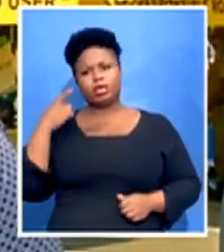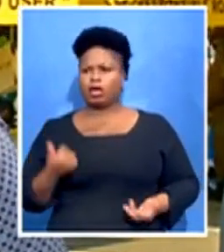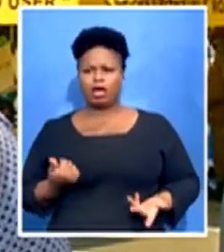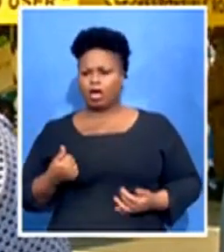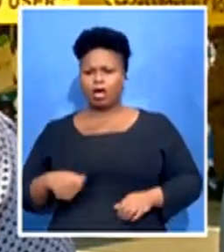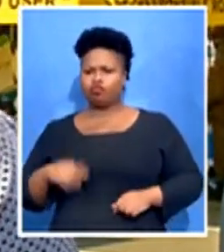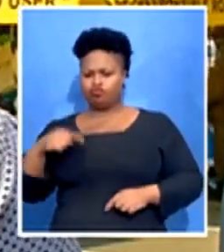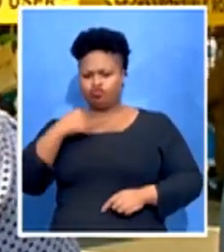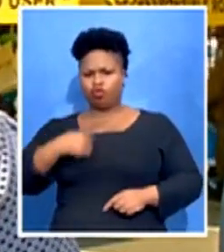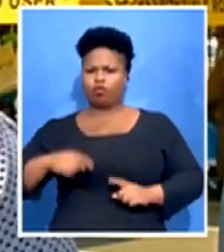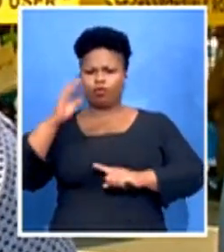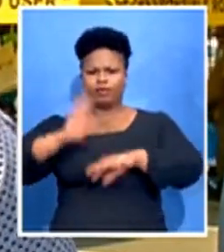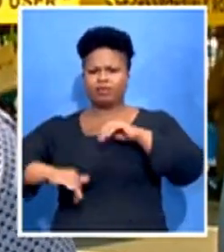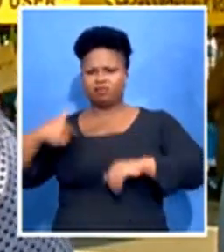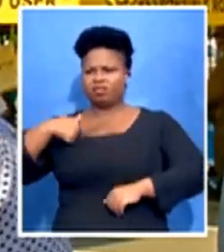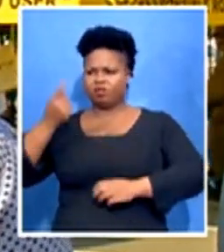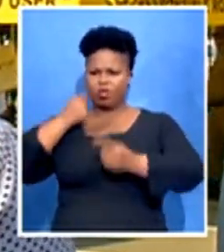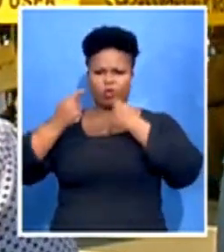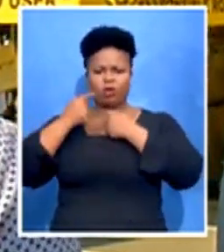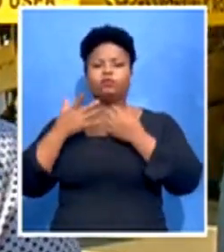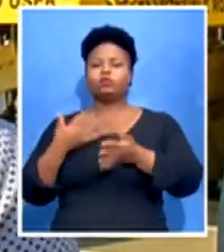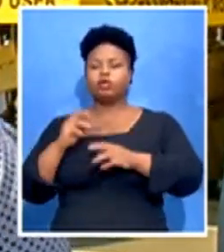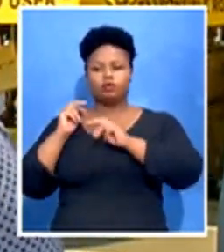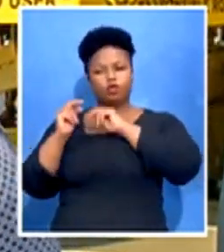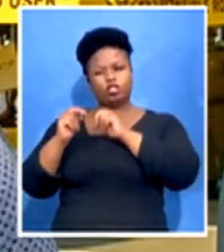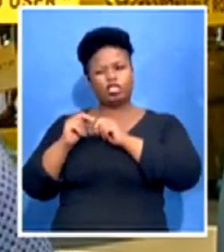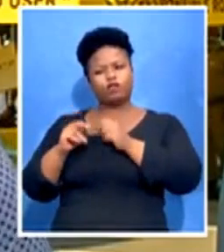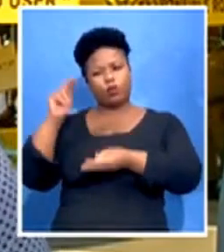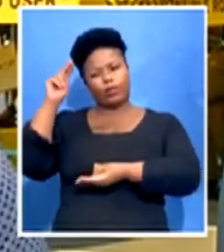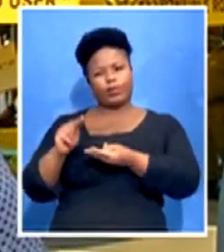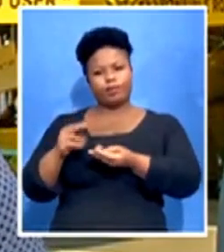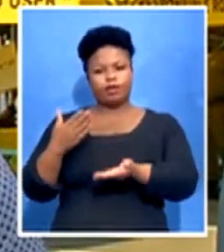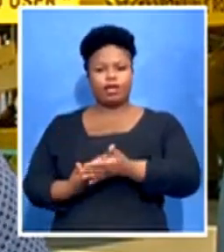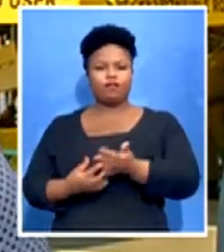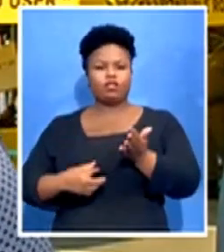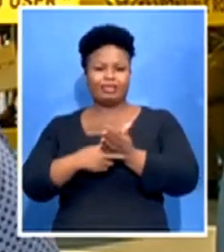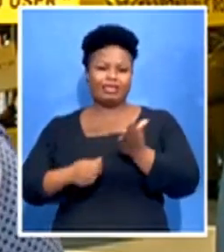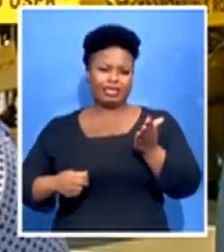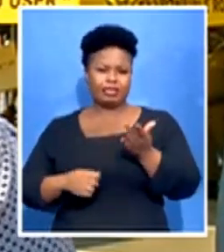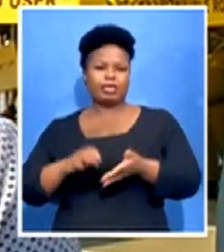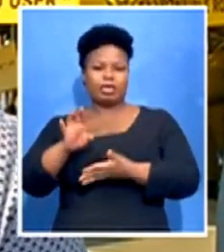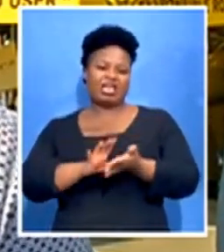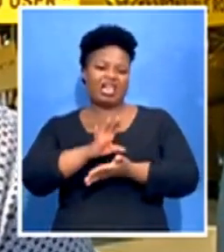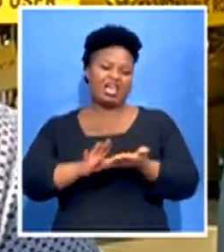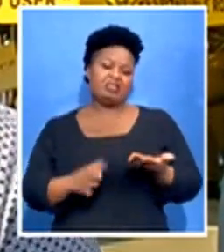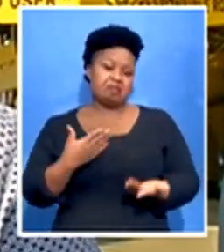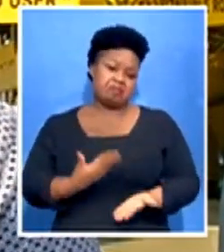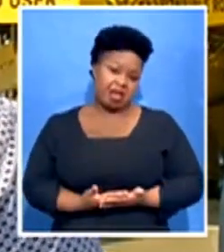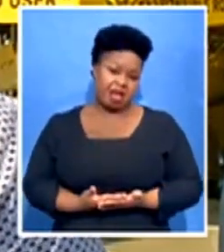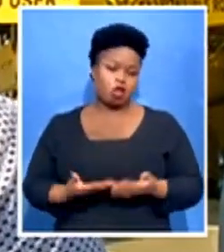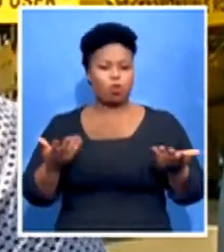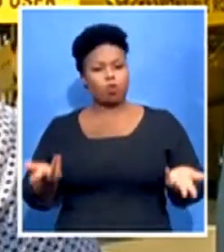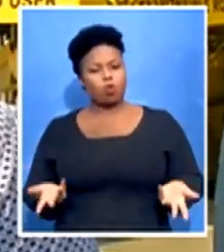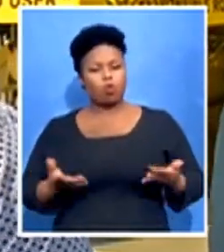negotiate for a discount. You can negotiate for the ticket to be slashed away, or you can negotiate for a discount if you think, yes, you